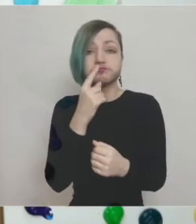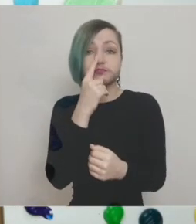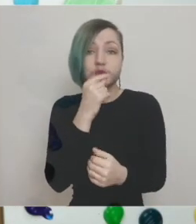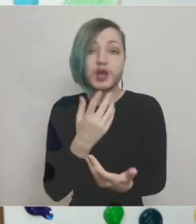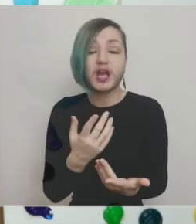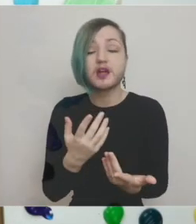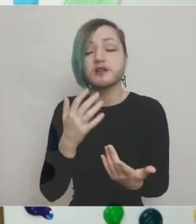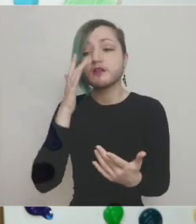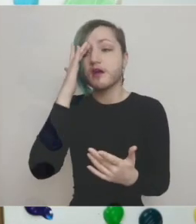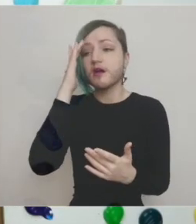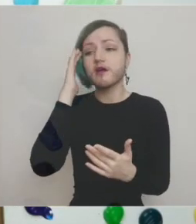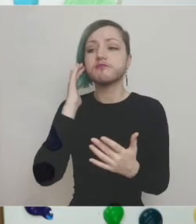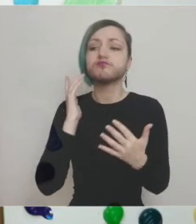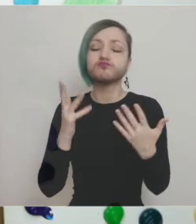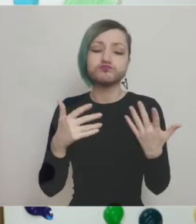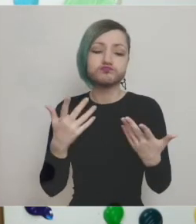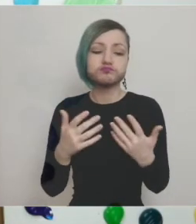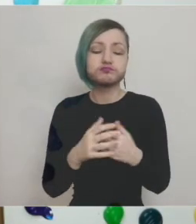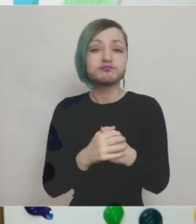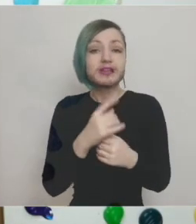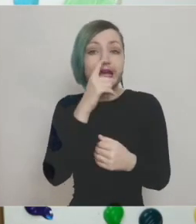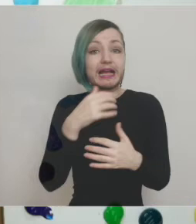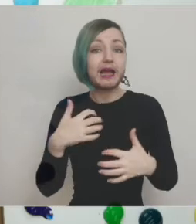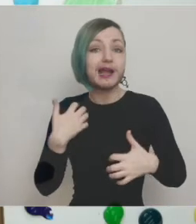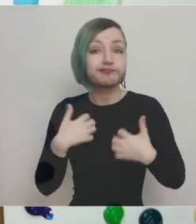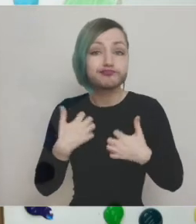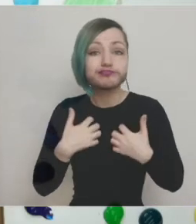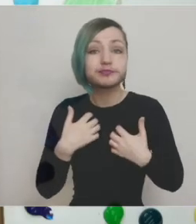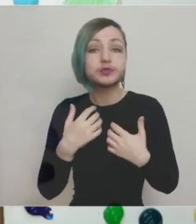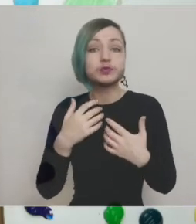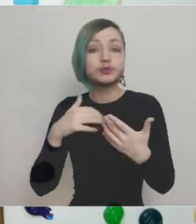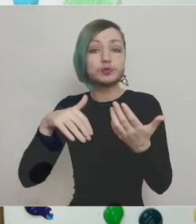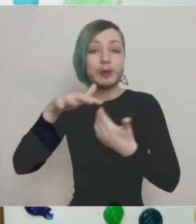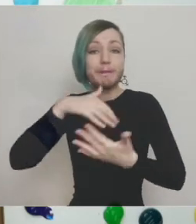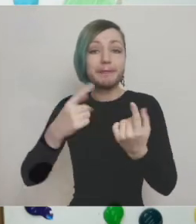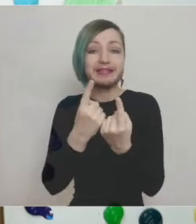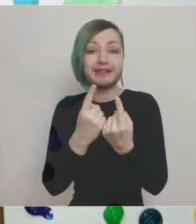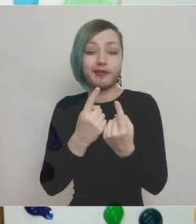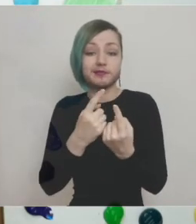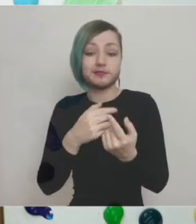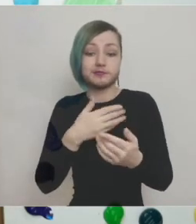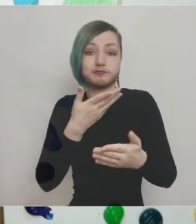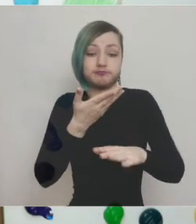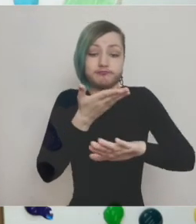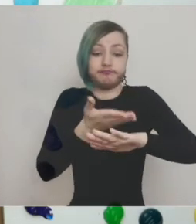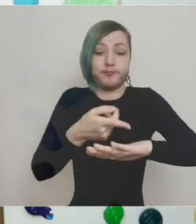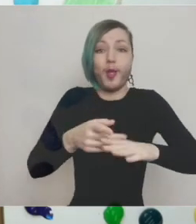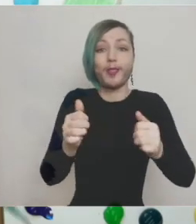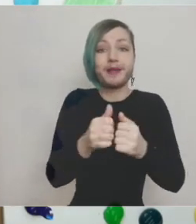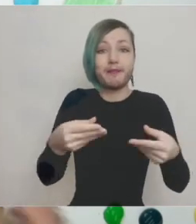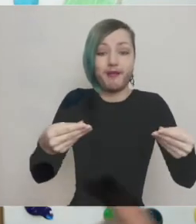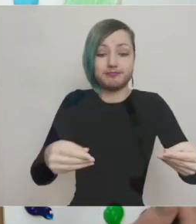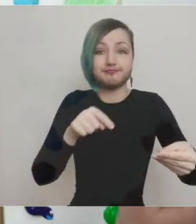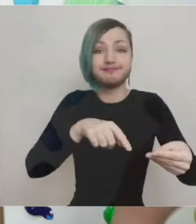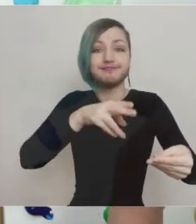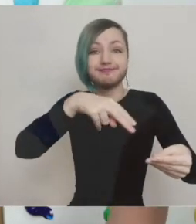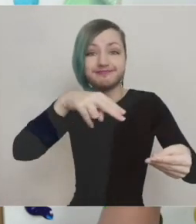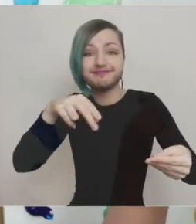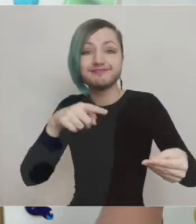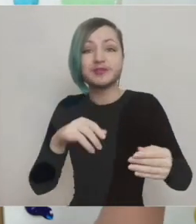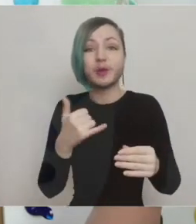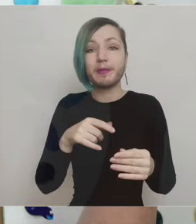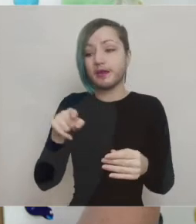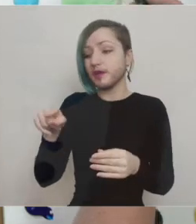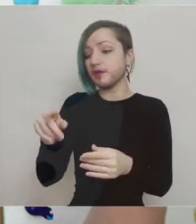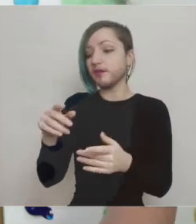and as exciting to mix things up in the painting itself. So you might find that you